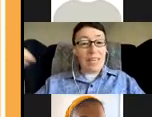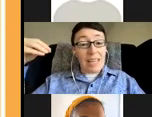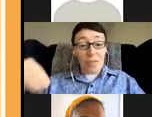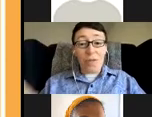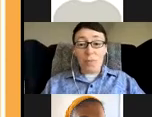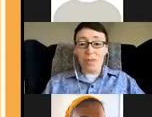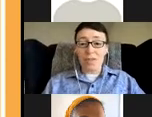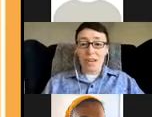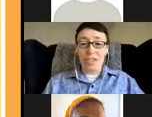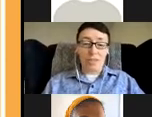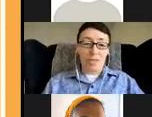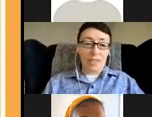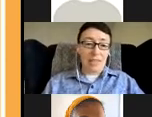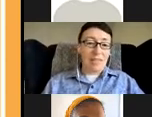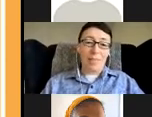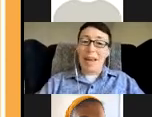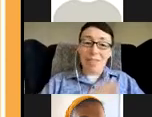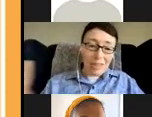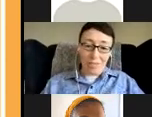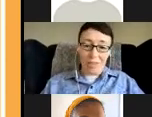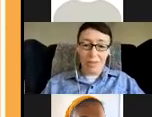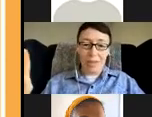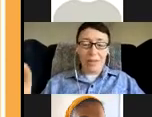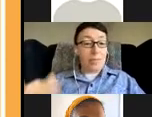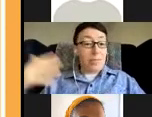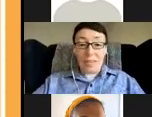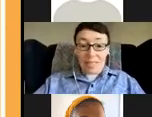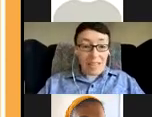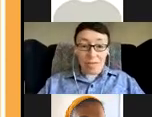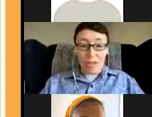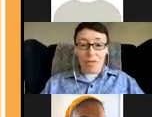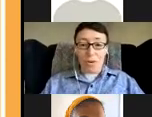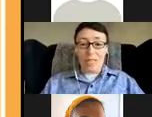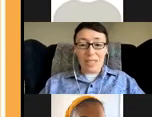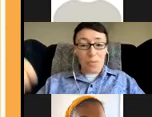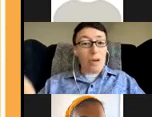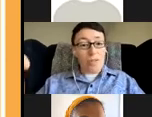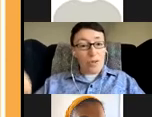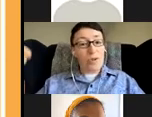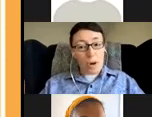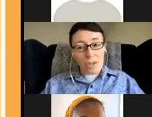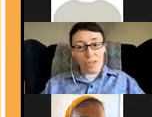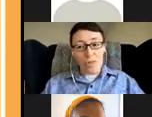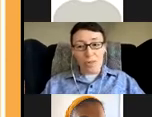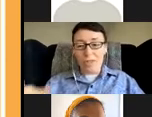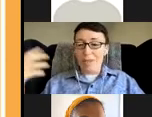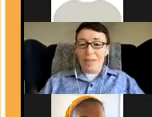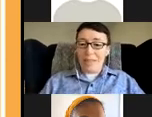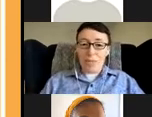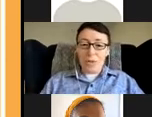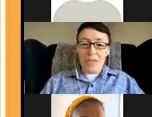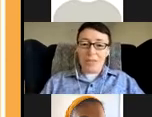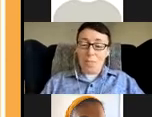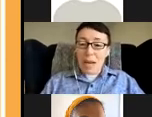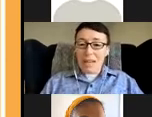years informed the creation of today's system at every level. Slavery, of course, is one of those cornerstones.